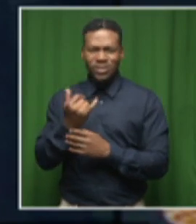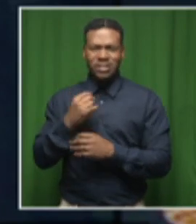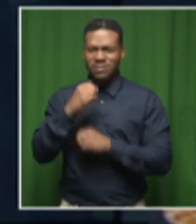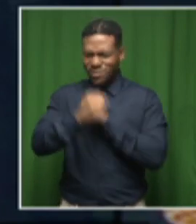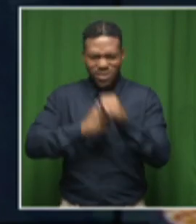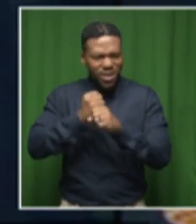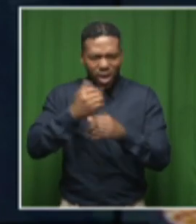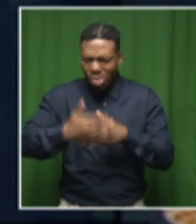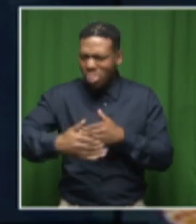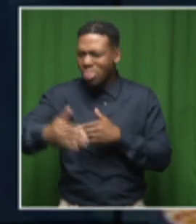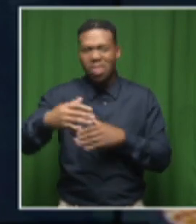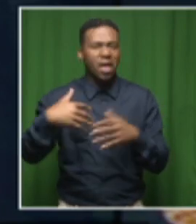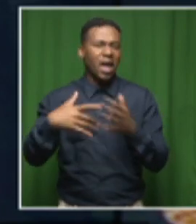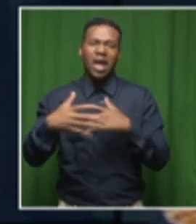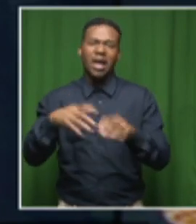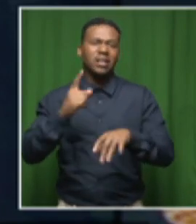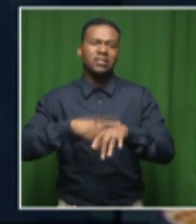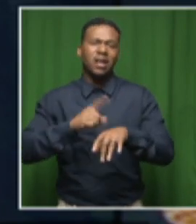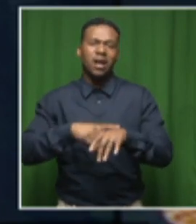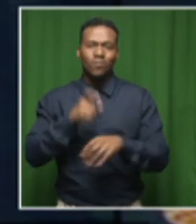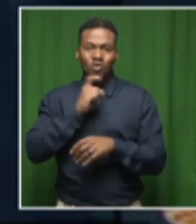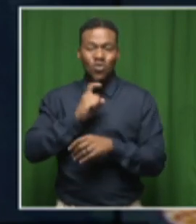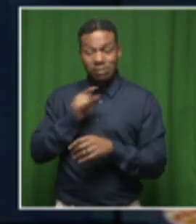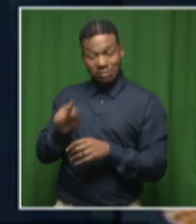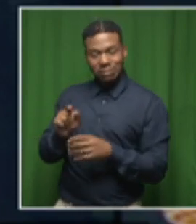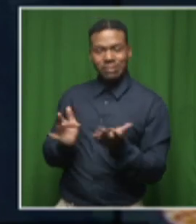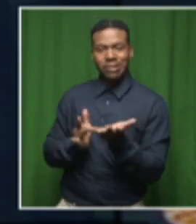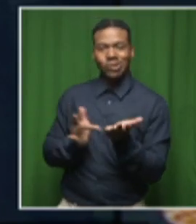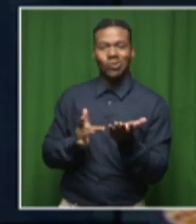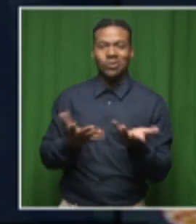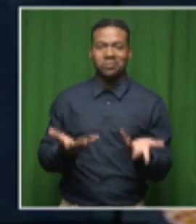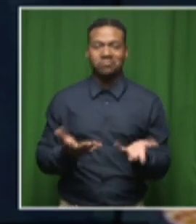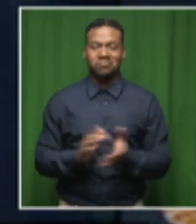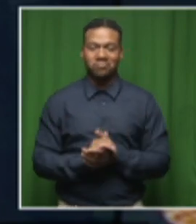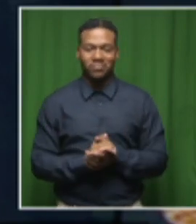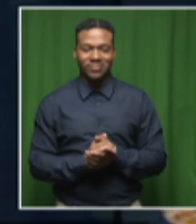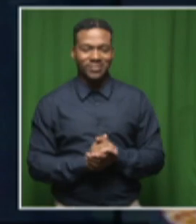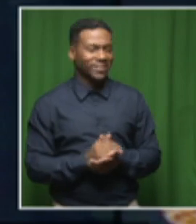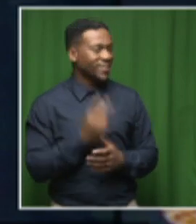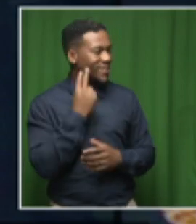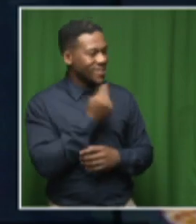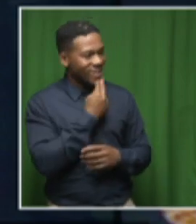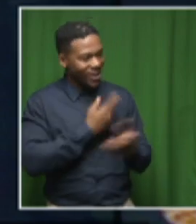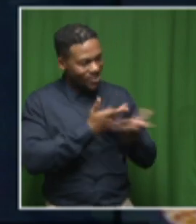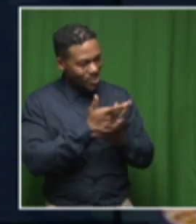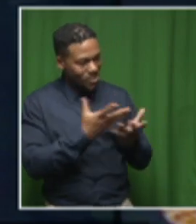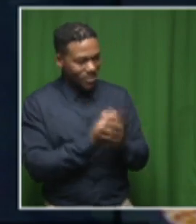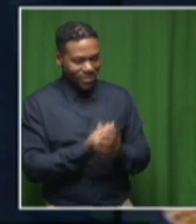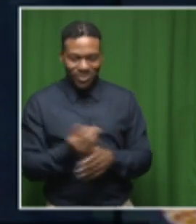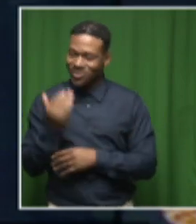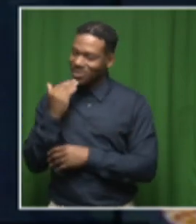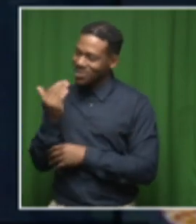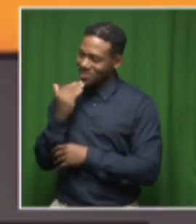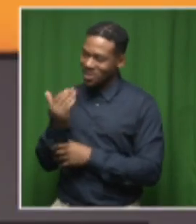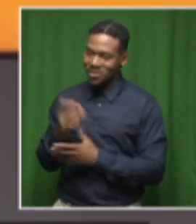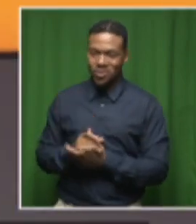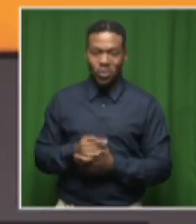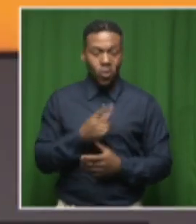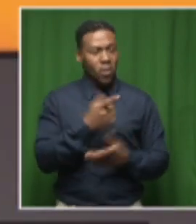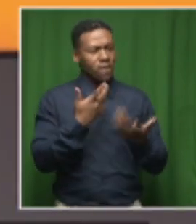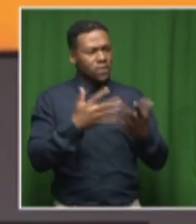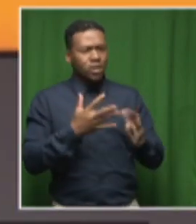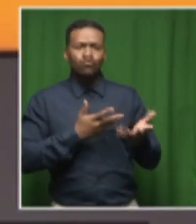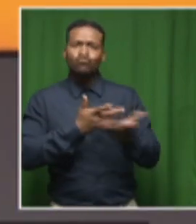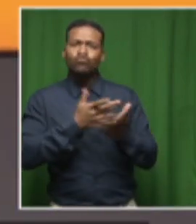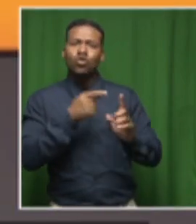farming technology. Very simple, but very impactful. All right. Lovely chatting to you, Marsha. Thank you so much for joining us. Thanks for having me. Great stuff. We just spoke to Marsha